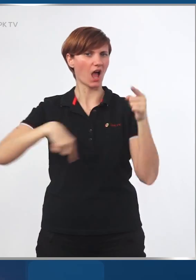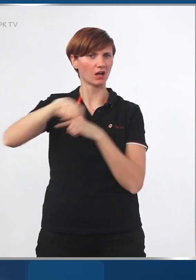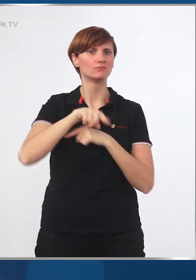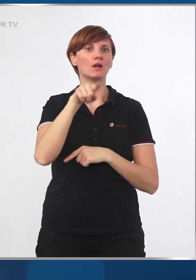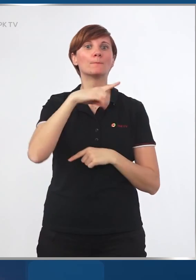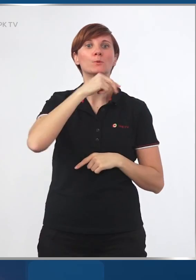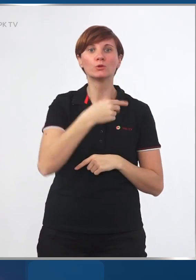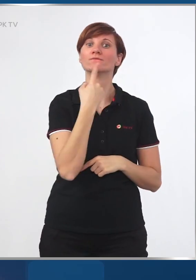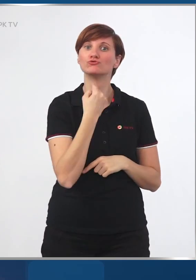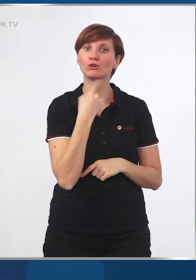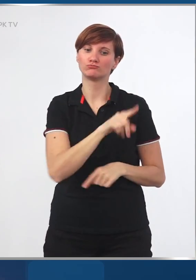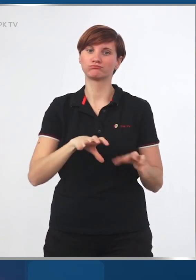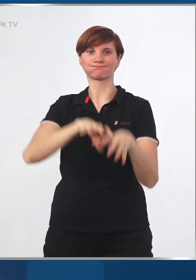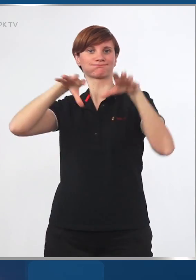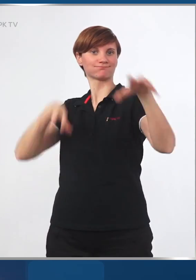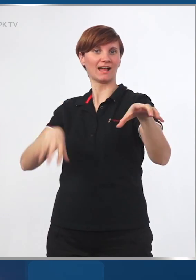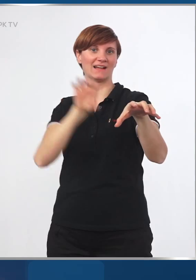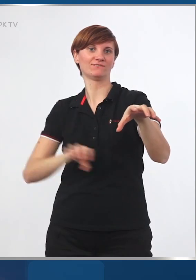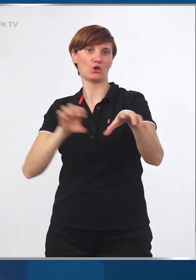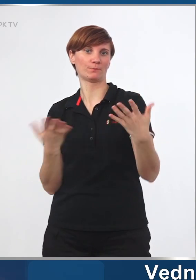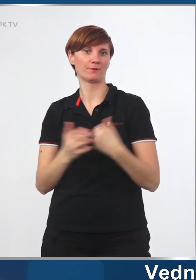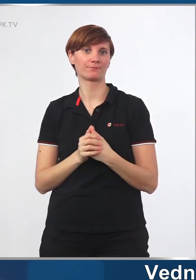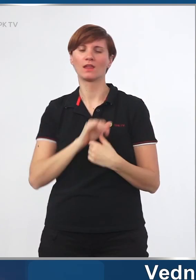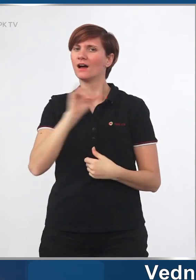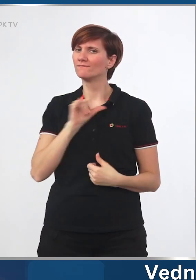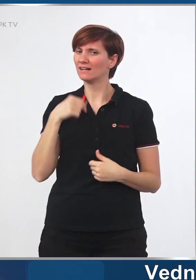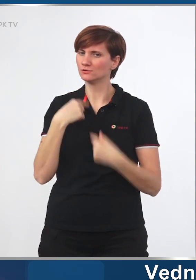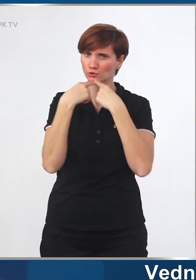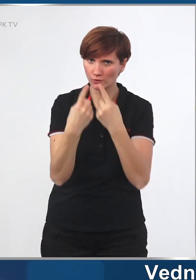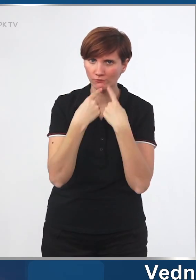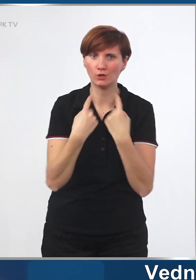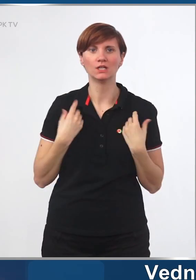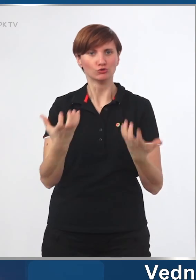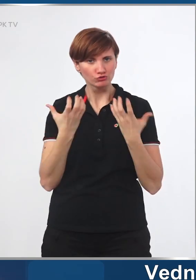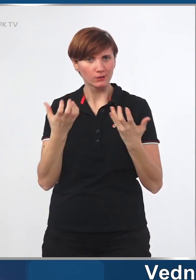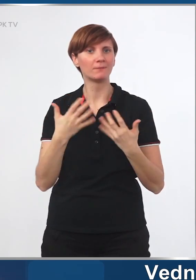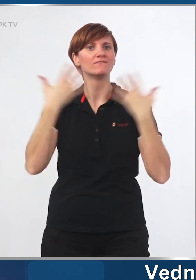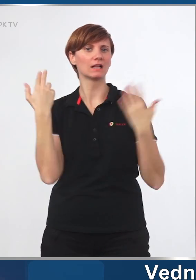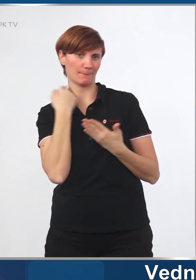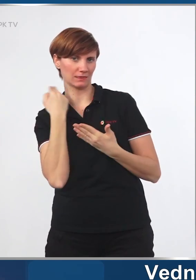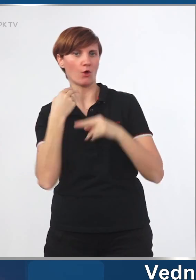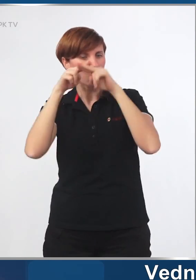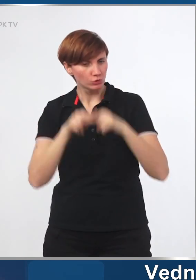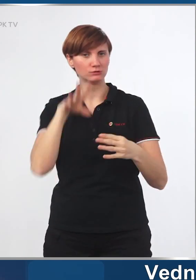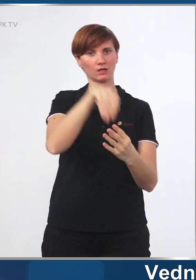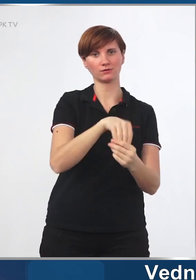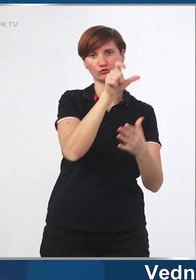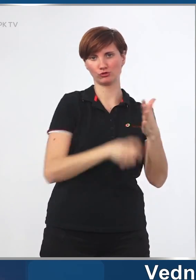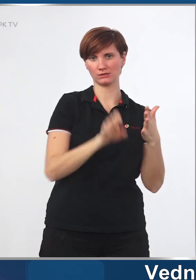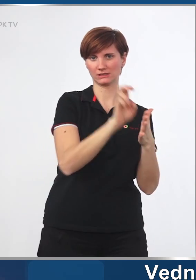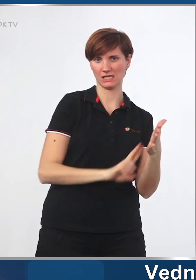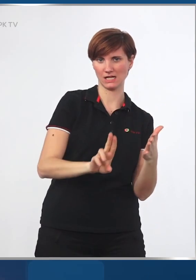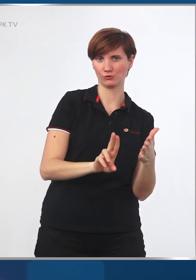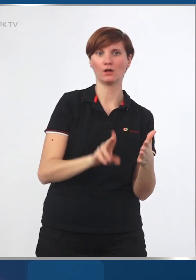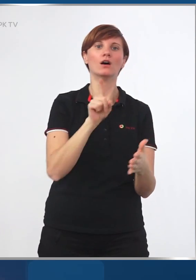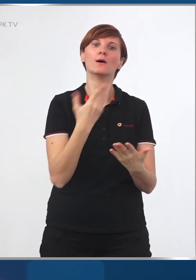the end, because Putin likes a divided Europe. I've always said I wanted the UK to remain a member of the